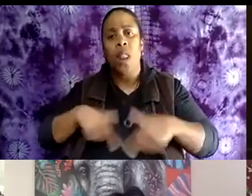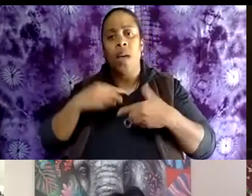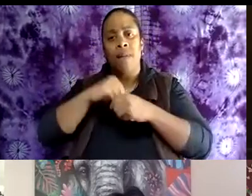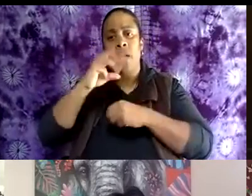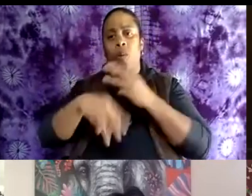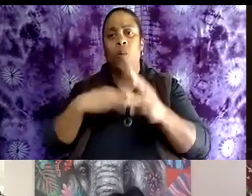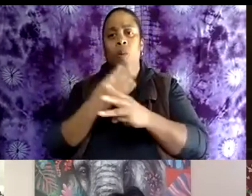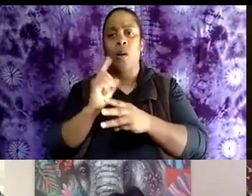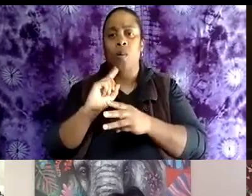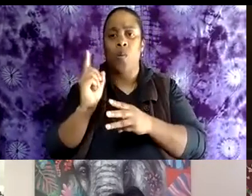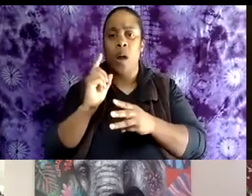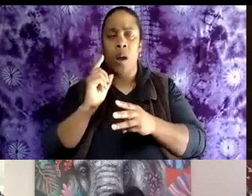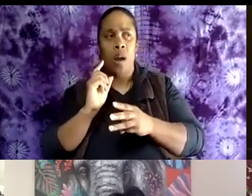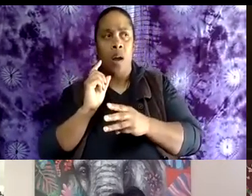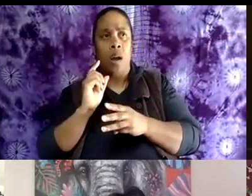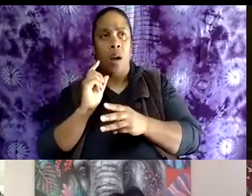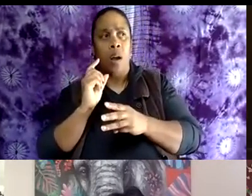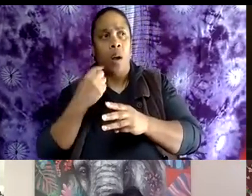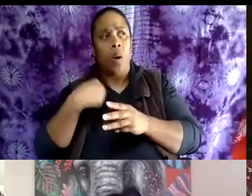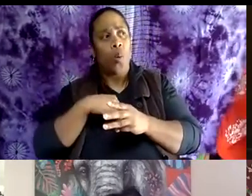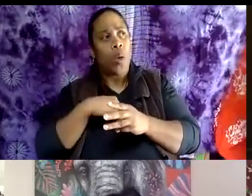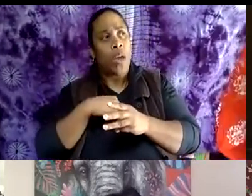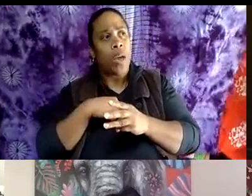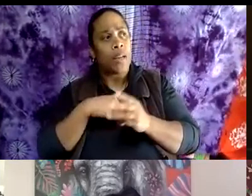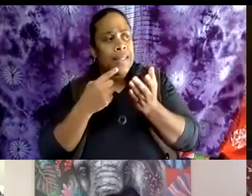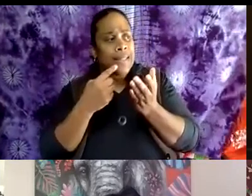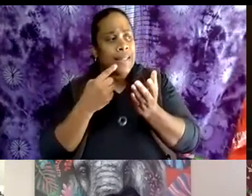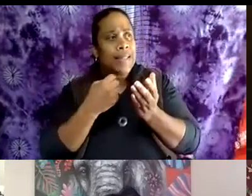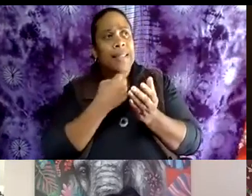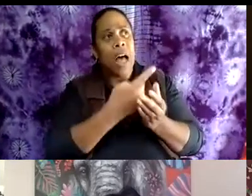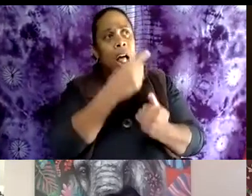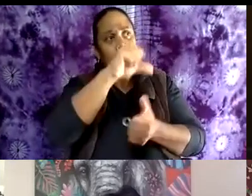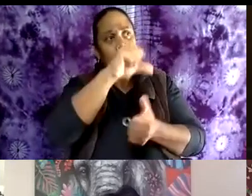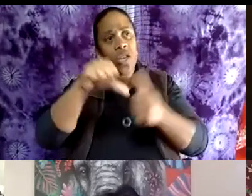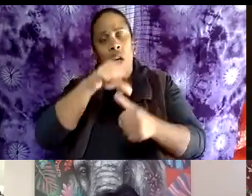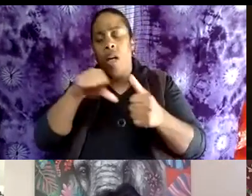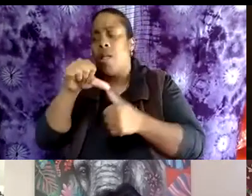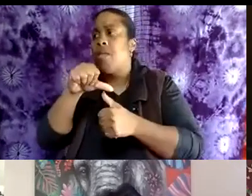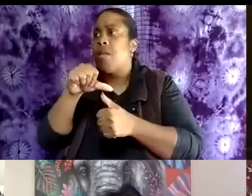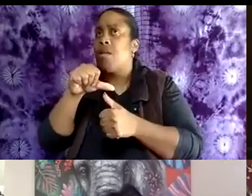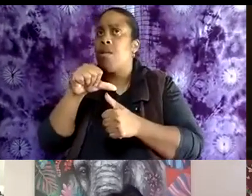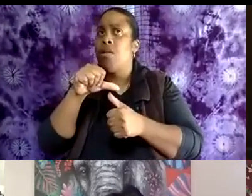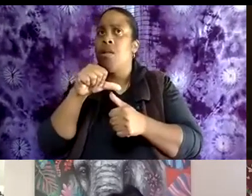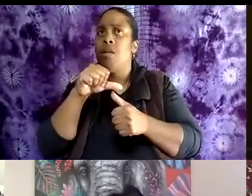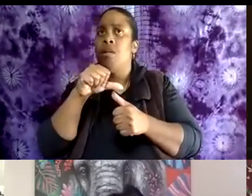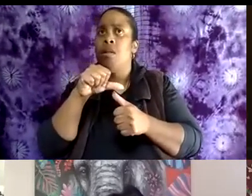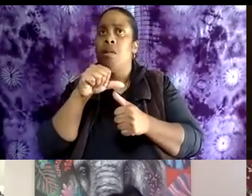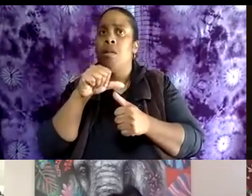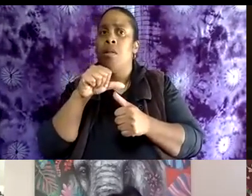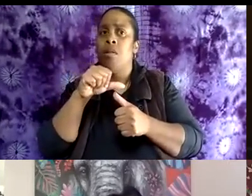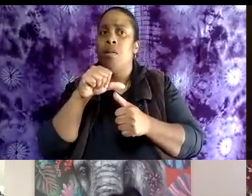our sense is, or what we say to each other in the public discourse, the sense is that so much is not